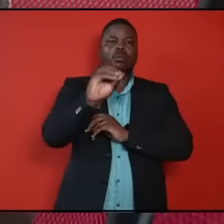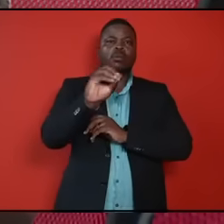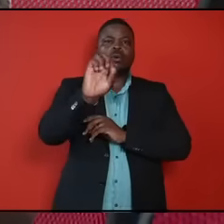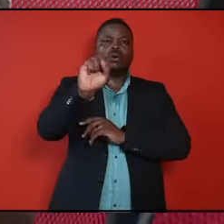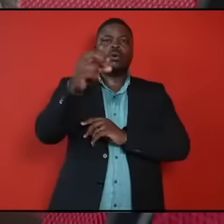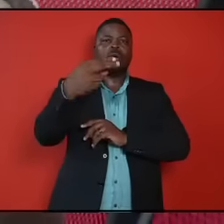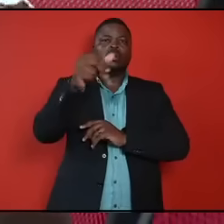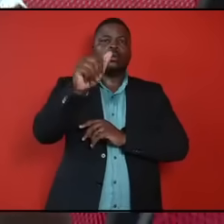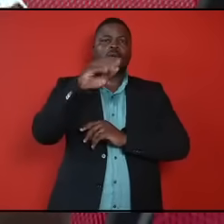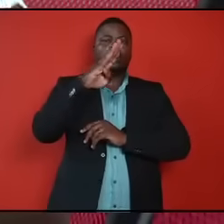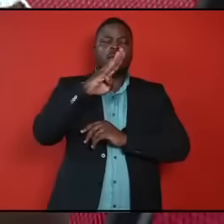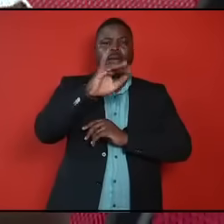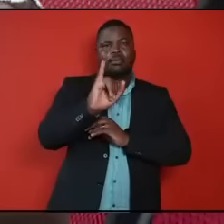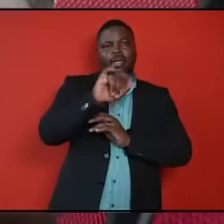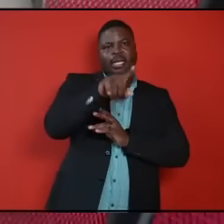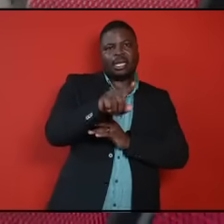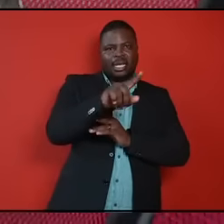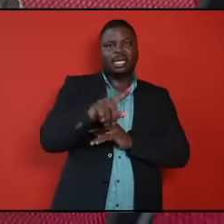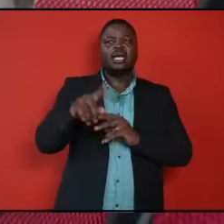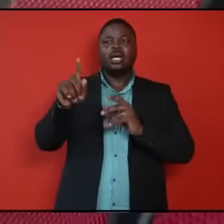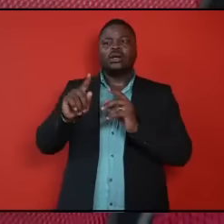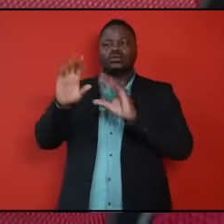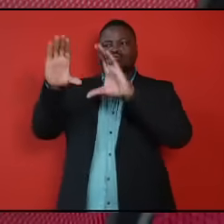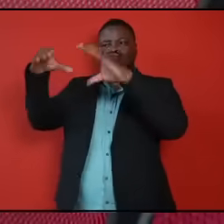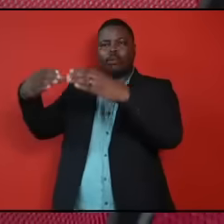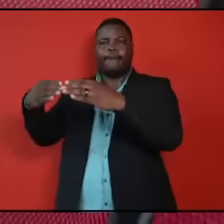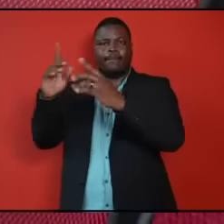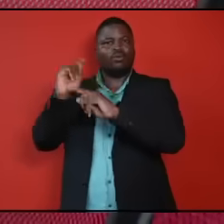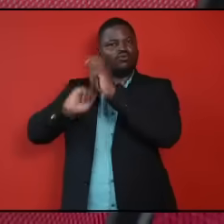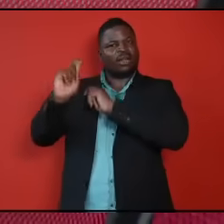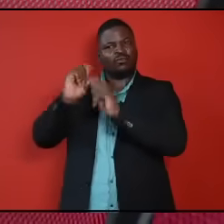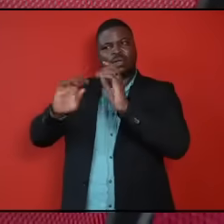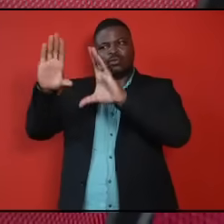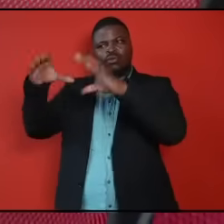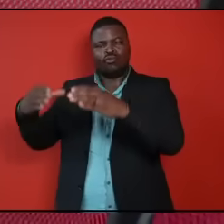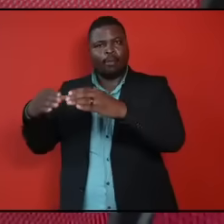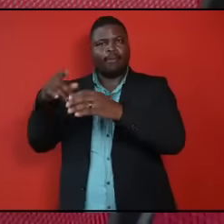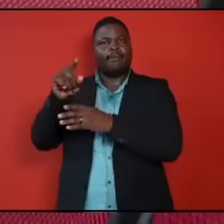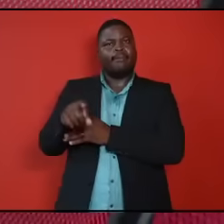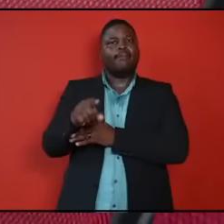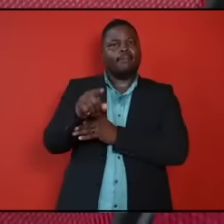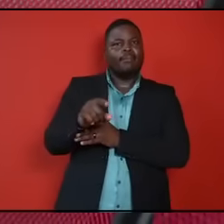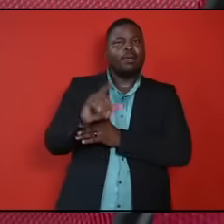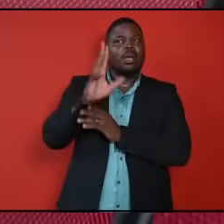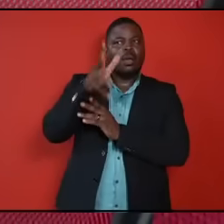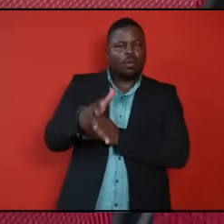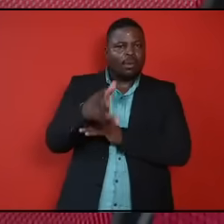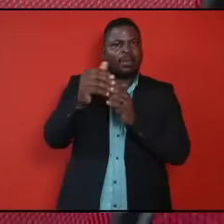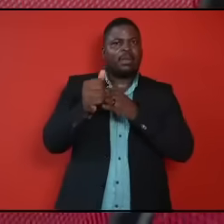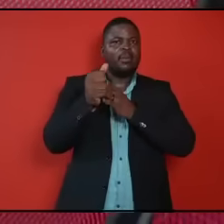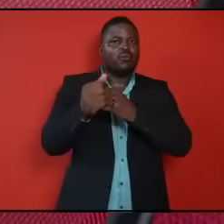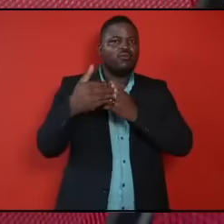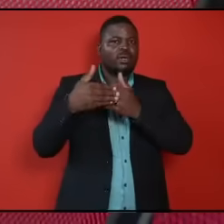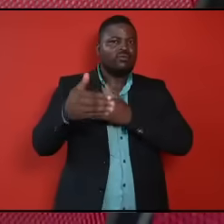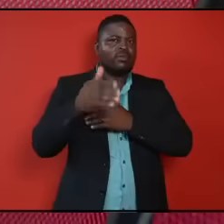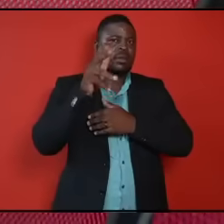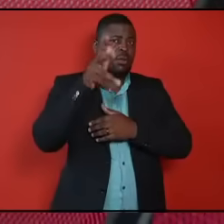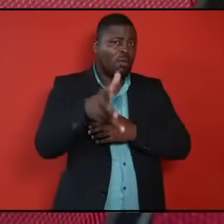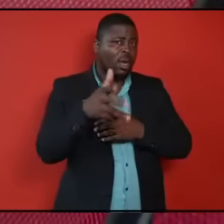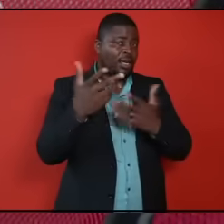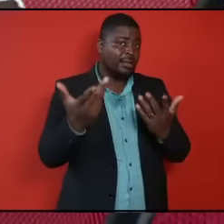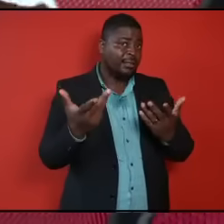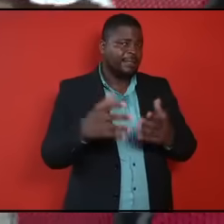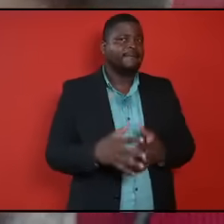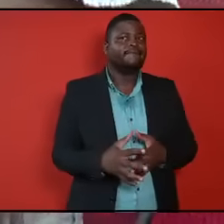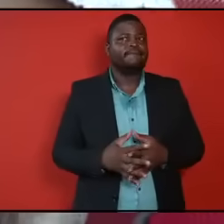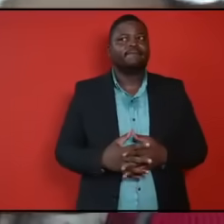talks about them. Is the EFF open to talking about that and having a dialogue even off the record? Thank you. Thank you very